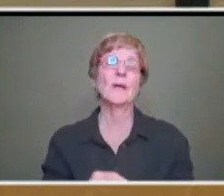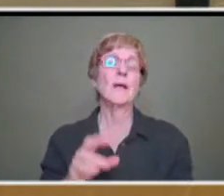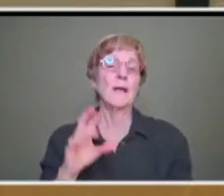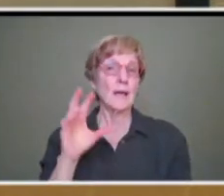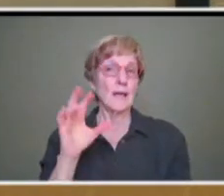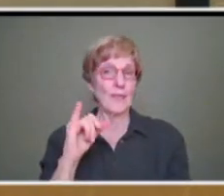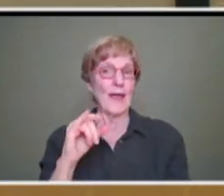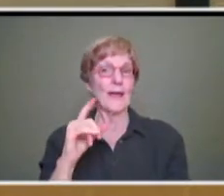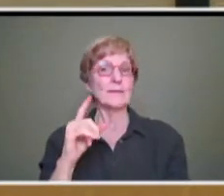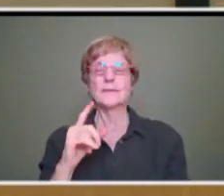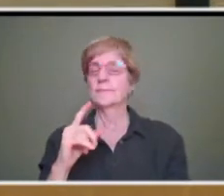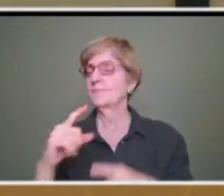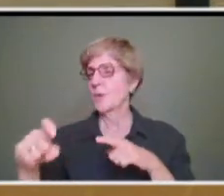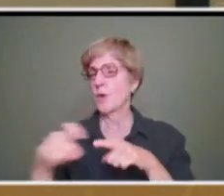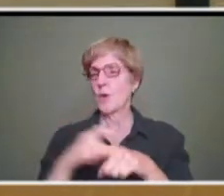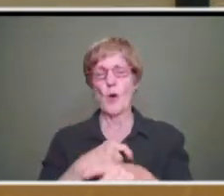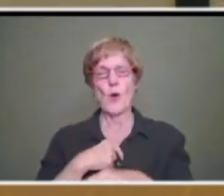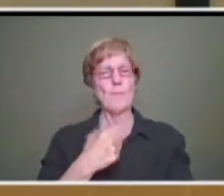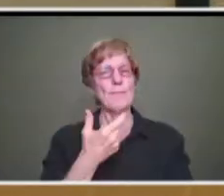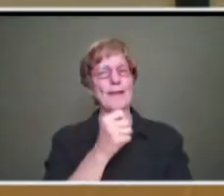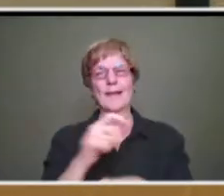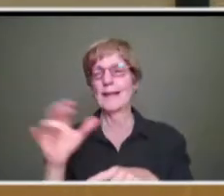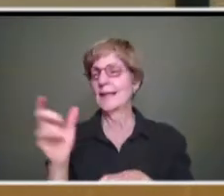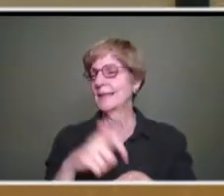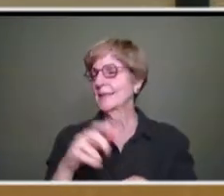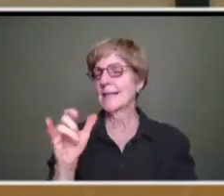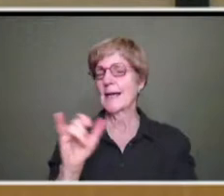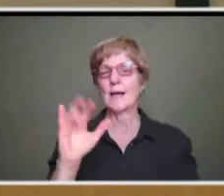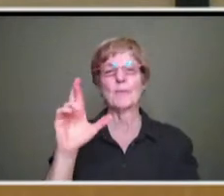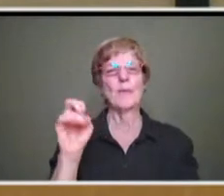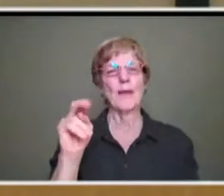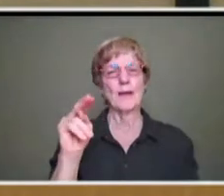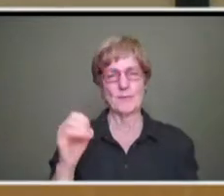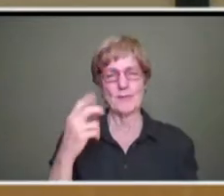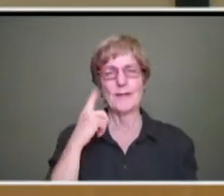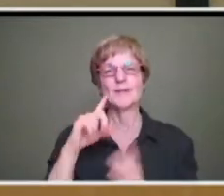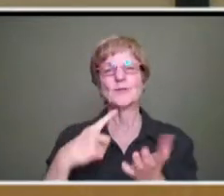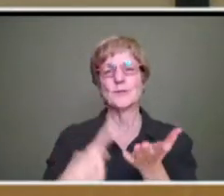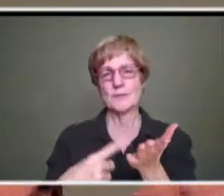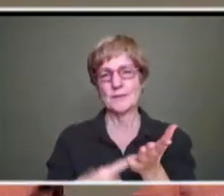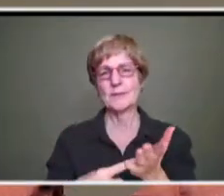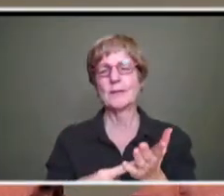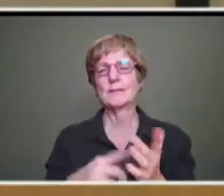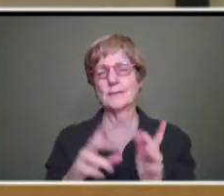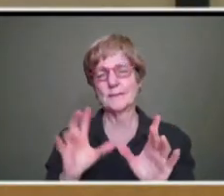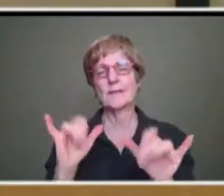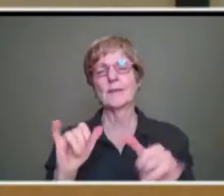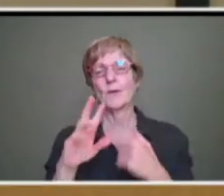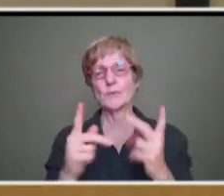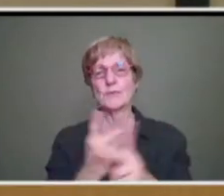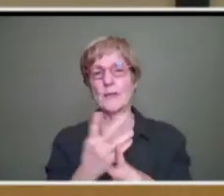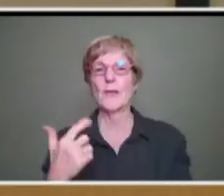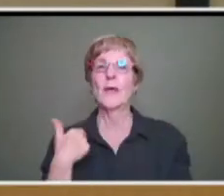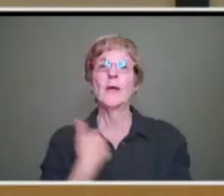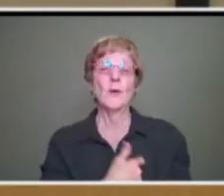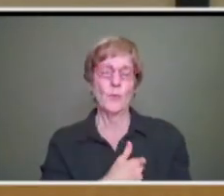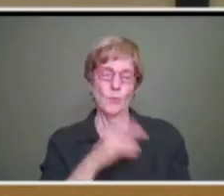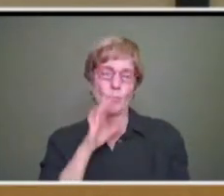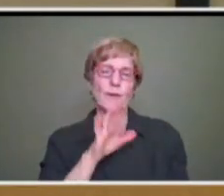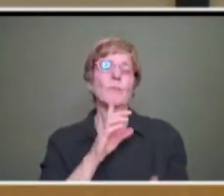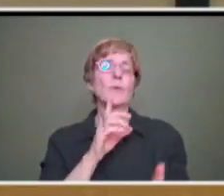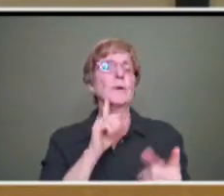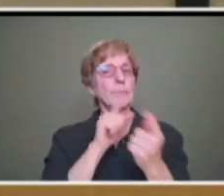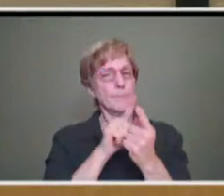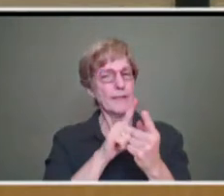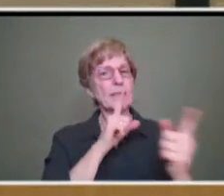you to call me anytime like Renee did and let's talk about absolutely some things like that but we will meet with uh